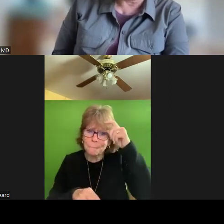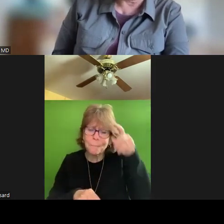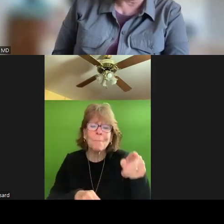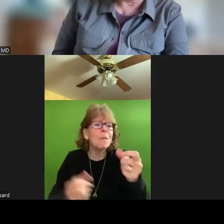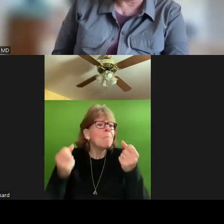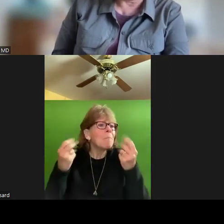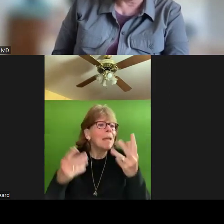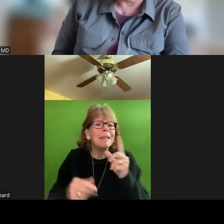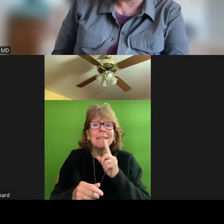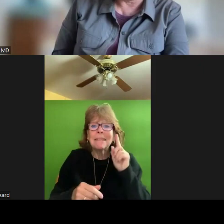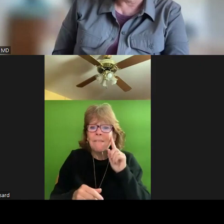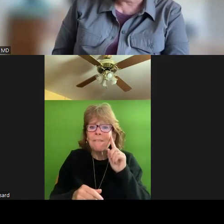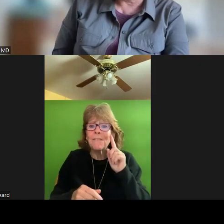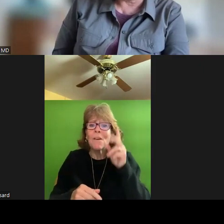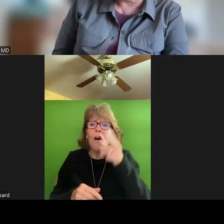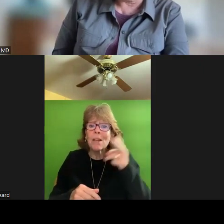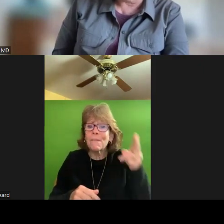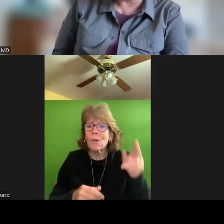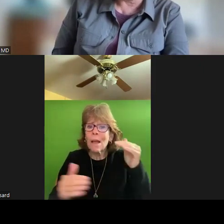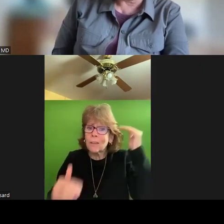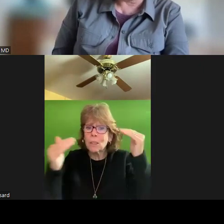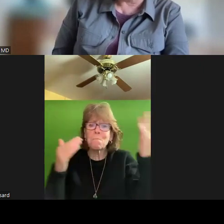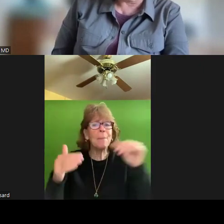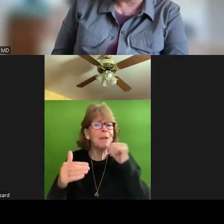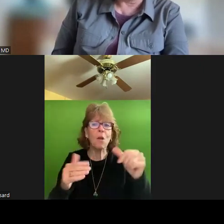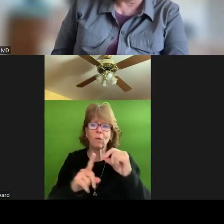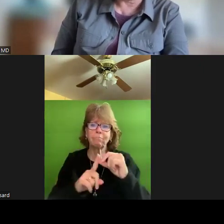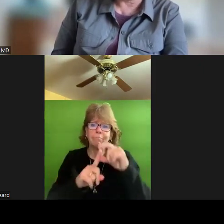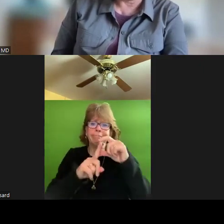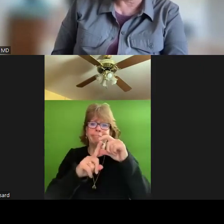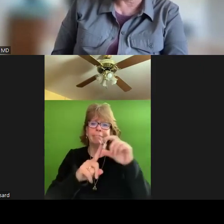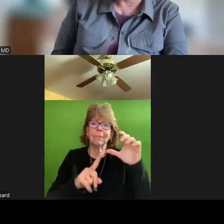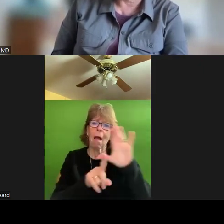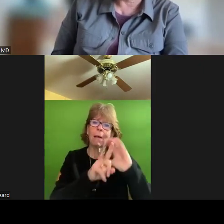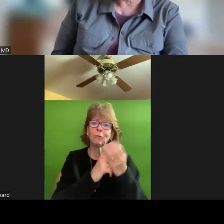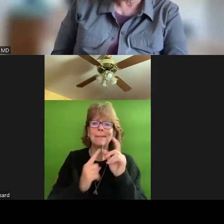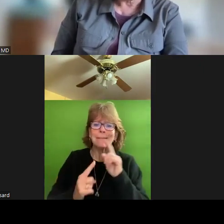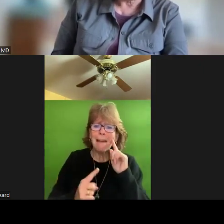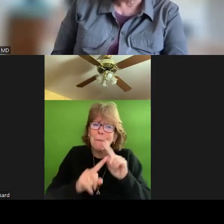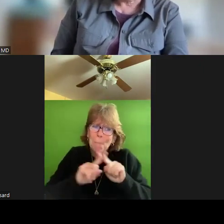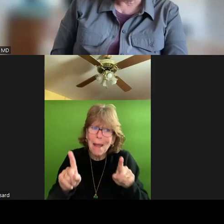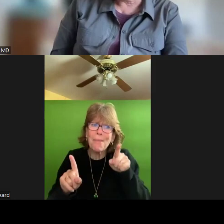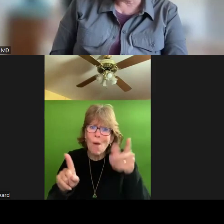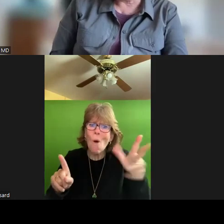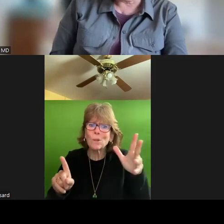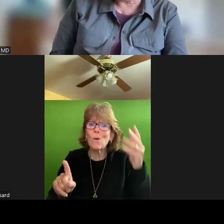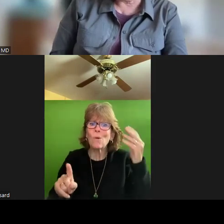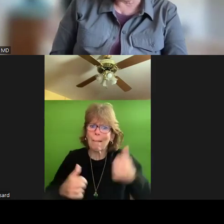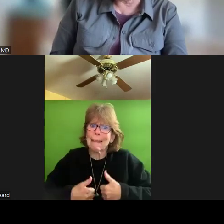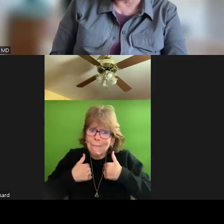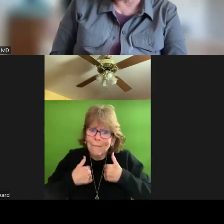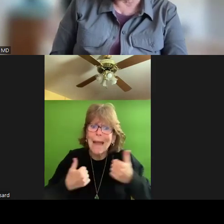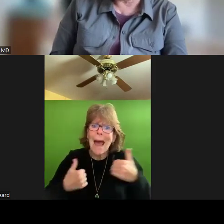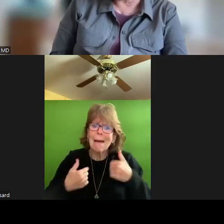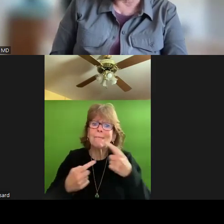not identify as culturally deaf. However, they will also be informed by lived experience. Many deaf and hard of